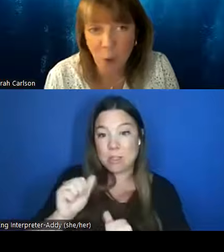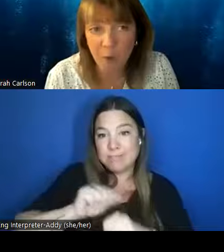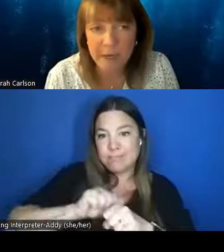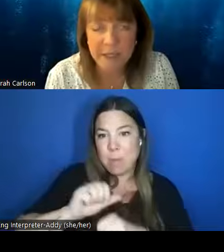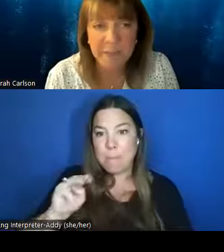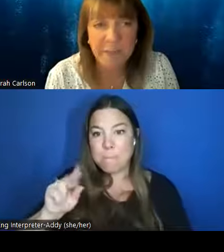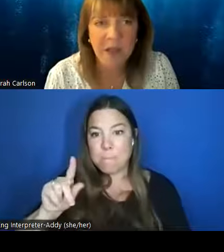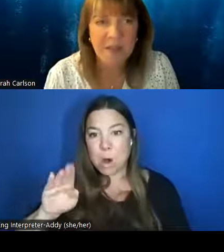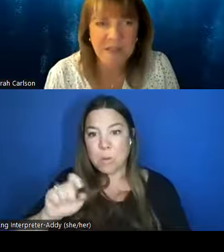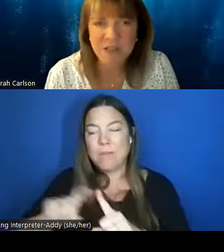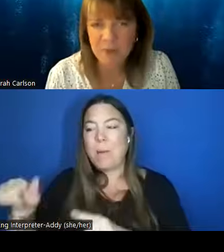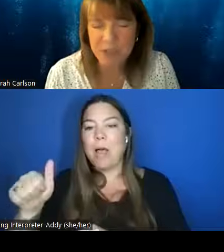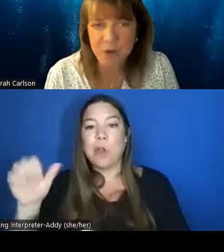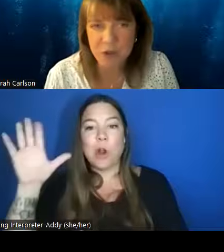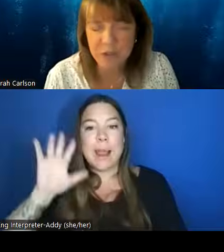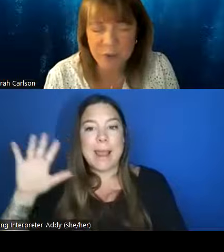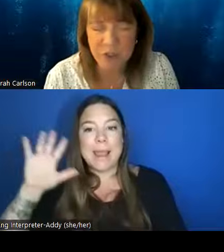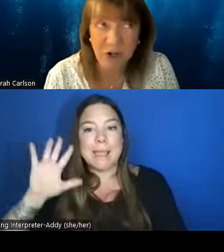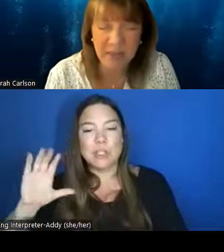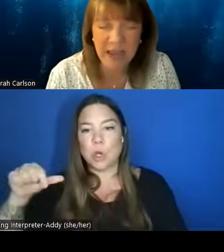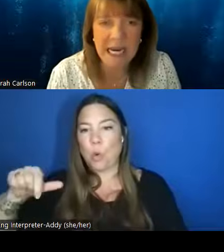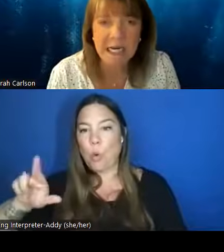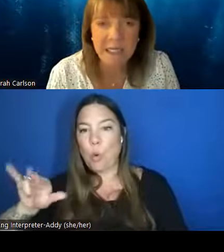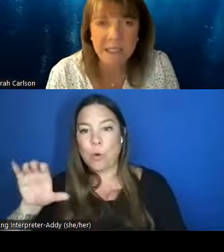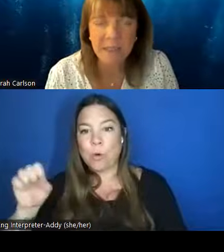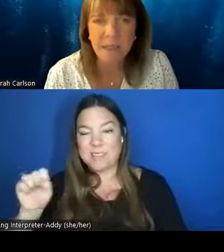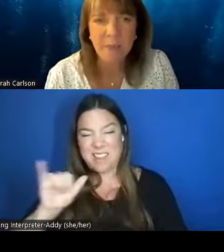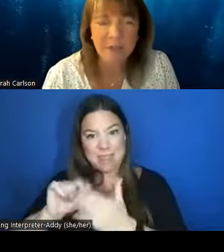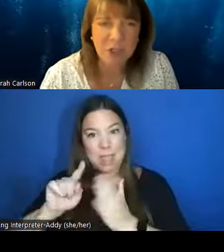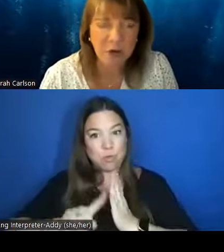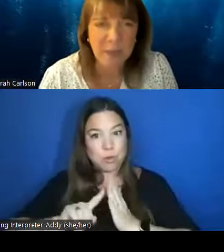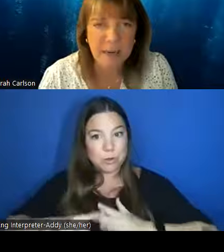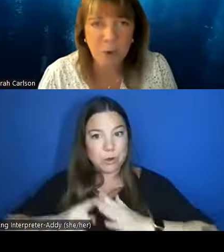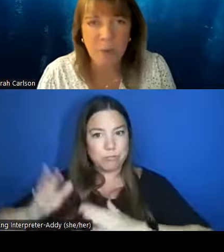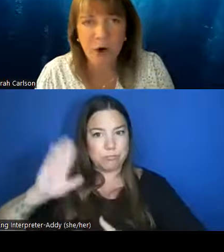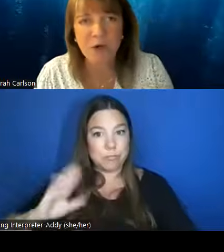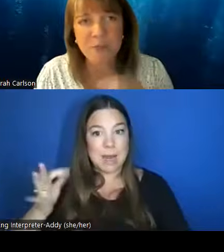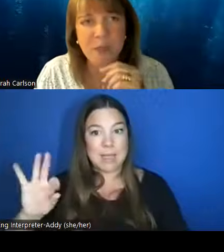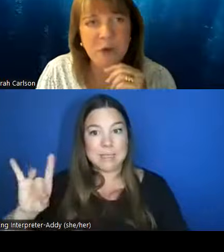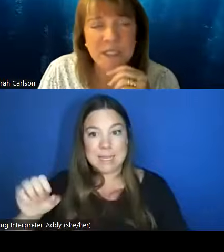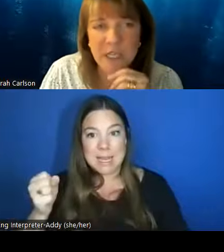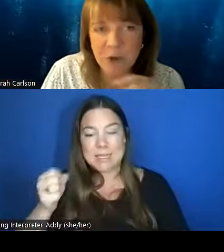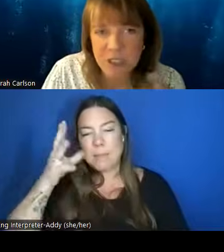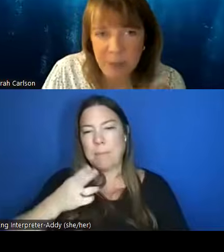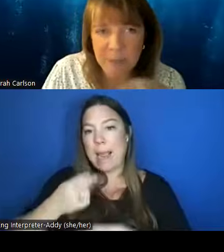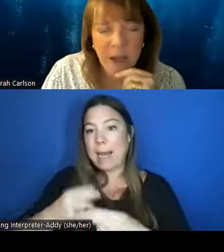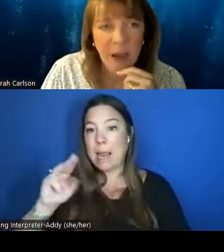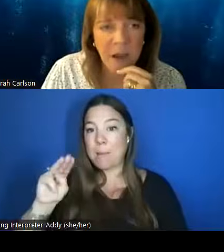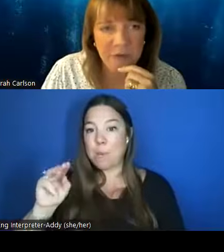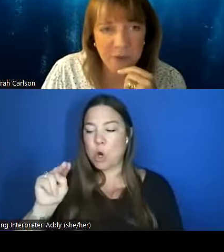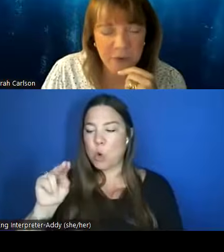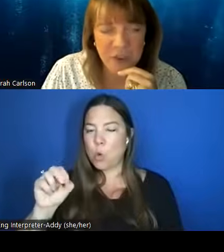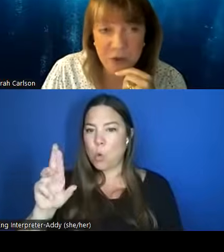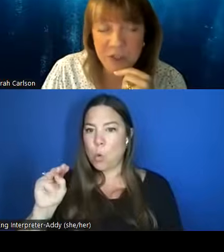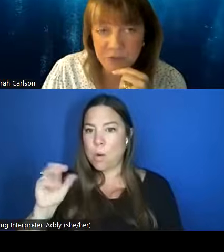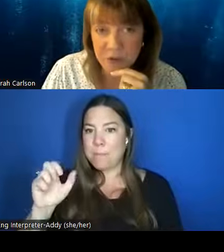ancient quarries. This is a research that was started in the 80s by a gentleman named Norman Hertz, but you can see here some